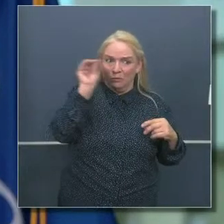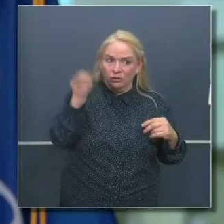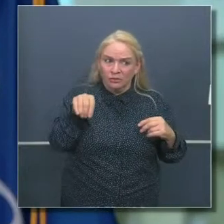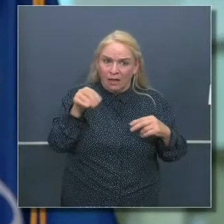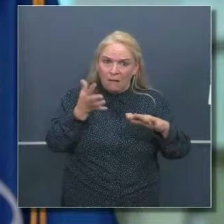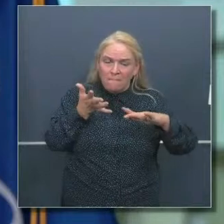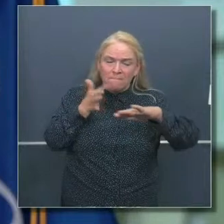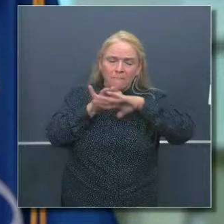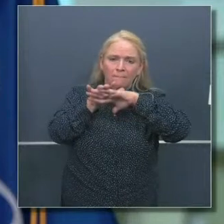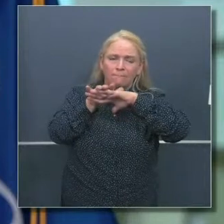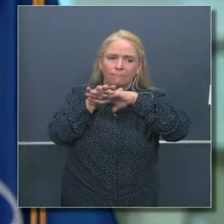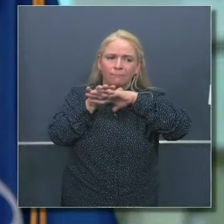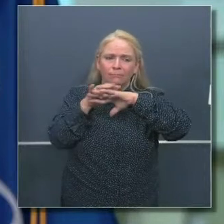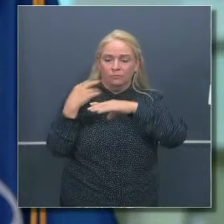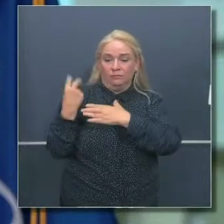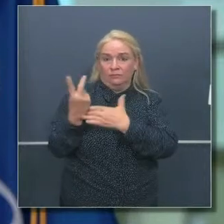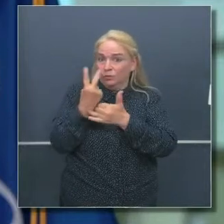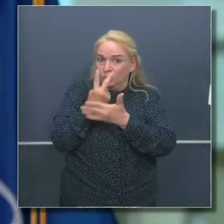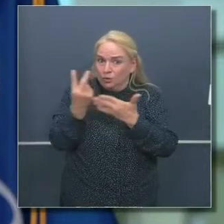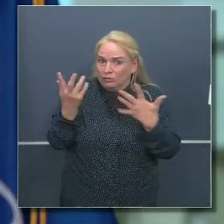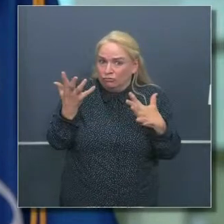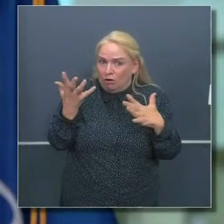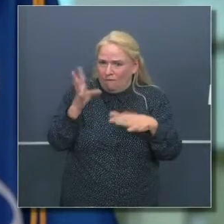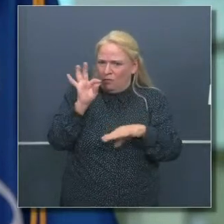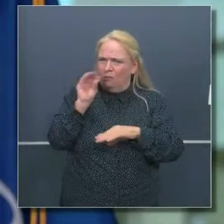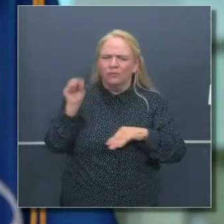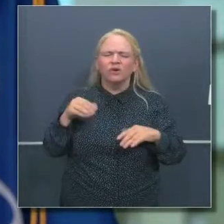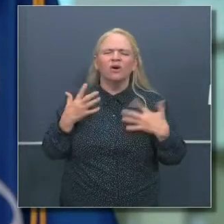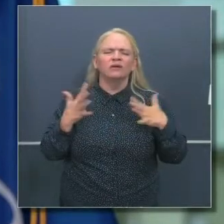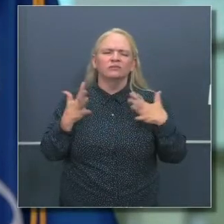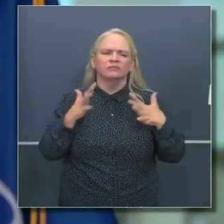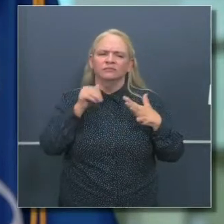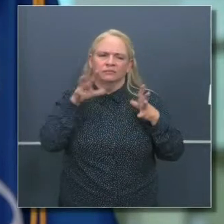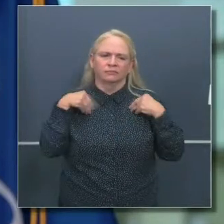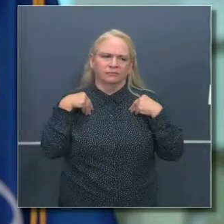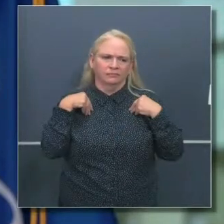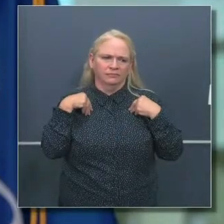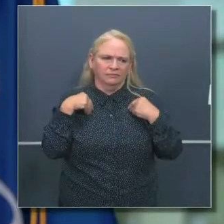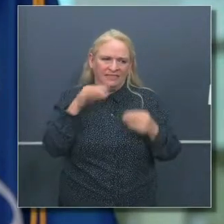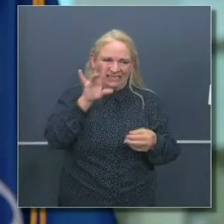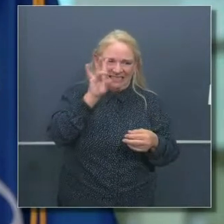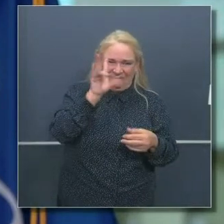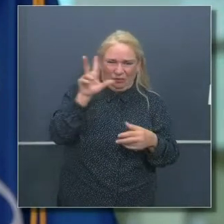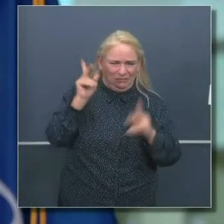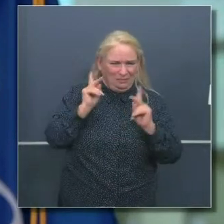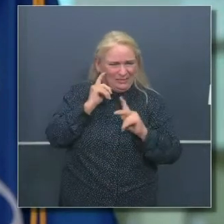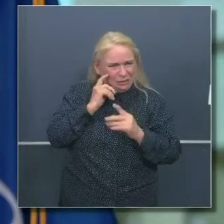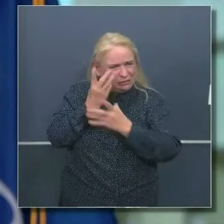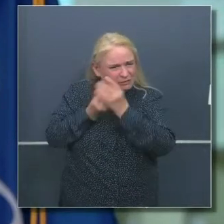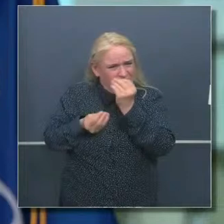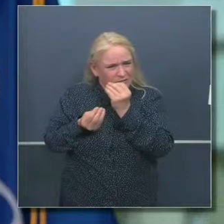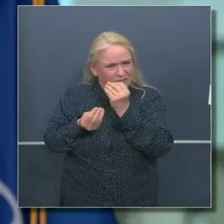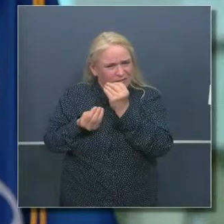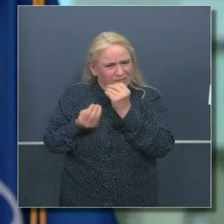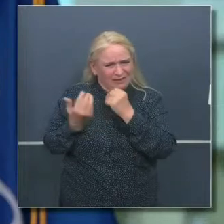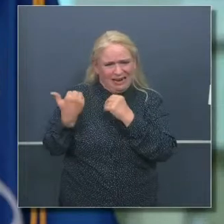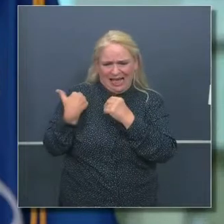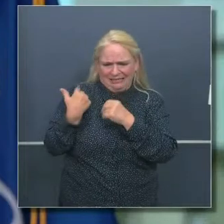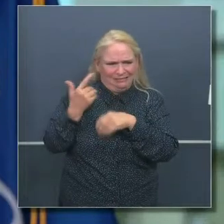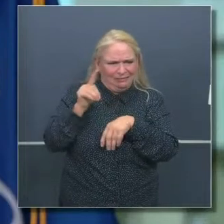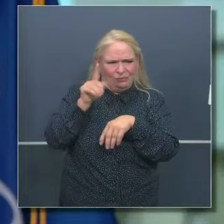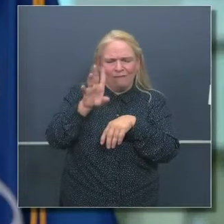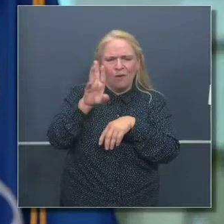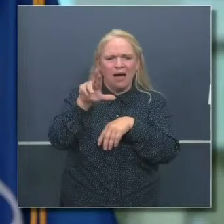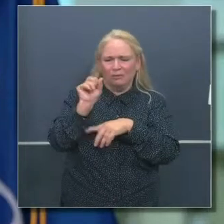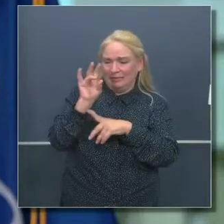49% increase in the last 2 weeks. 73 human beings lost their lives in the last 24 hours